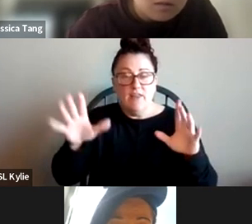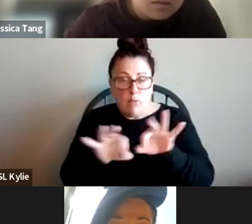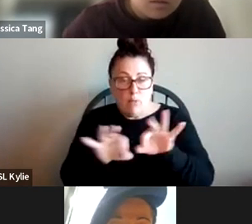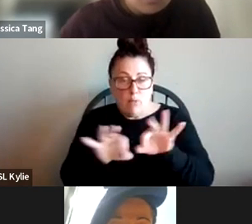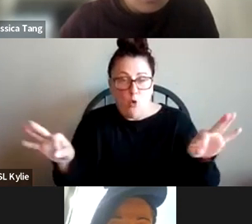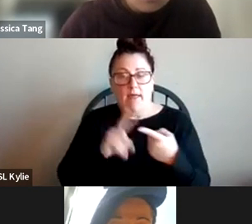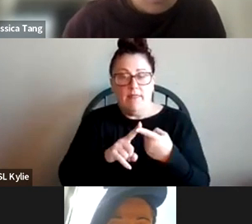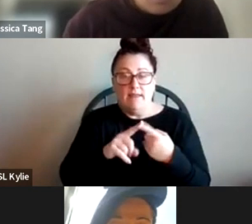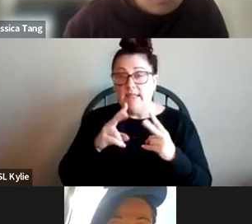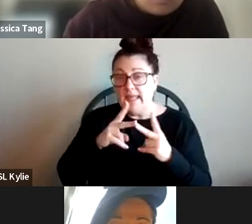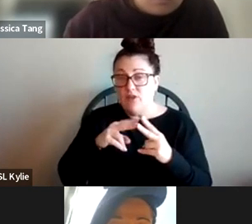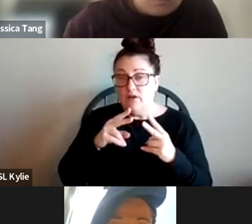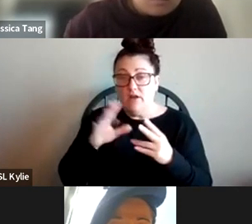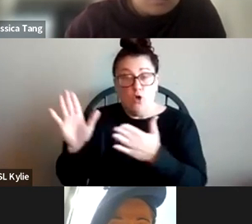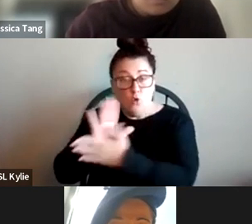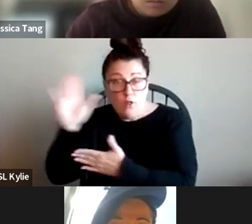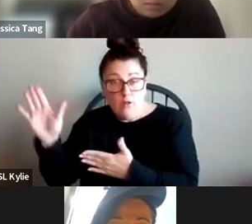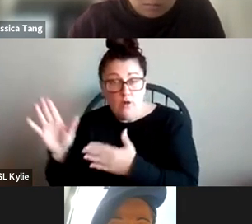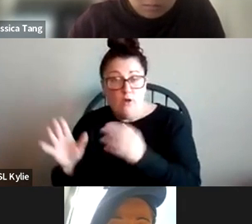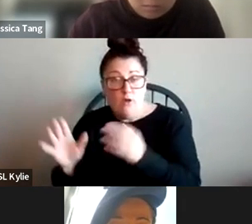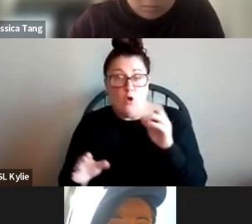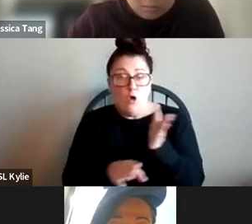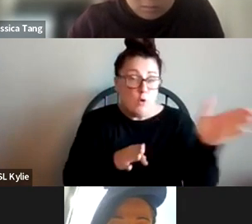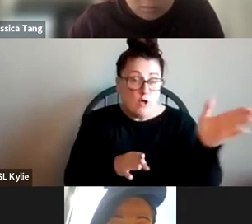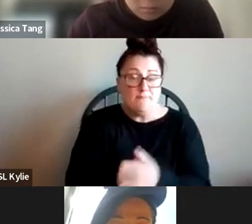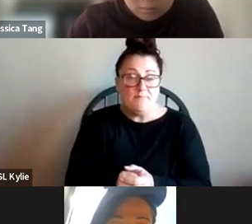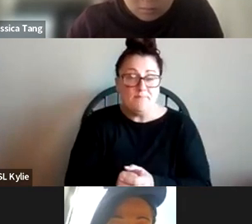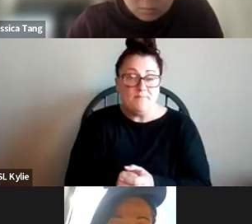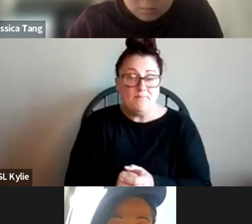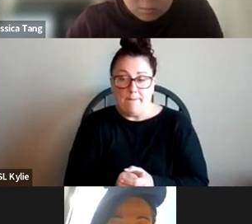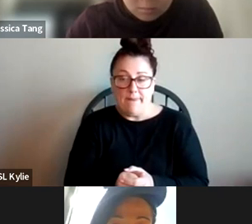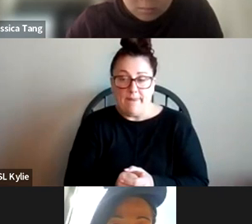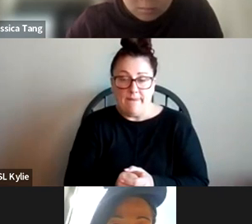to either higher education or career advancing jobs.